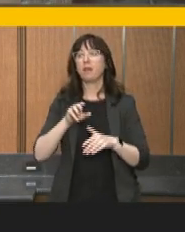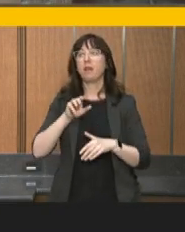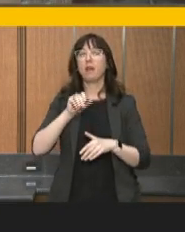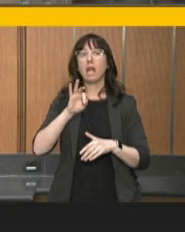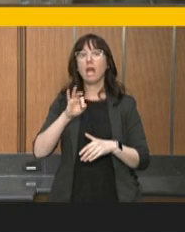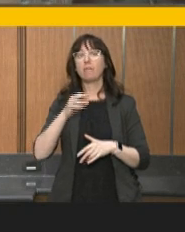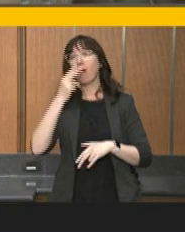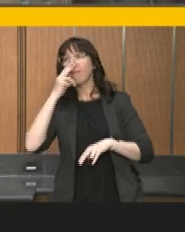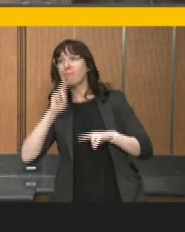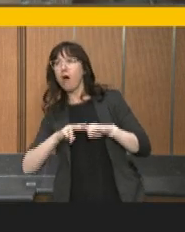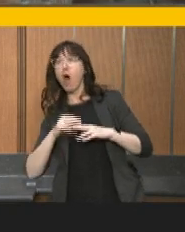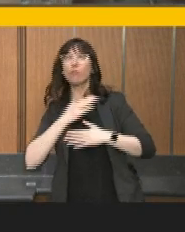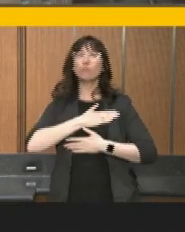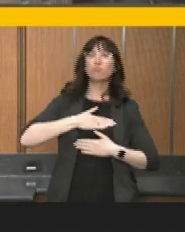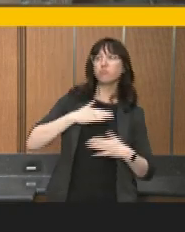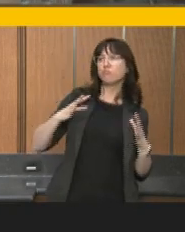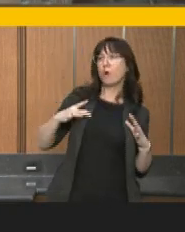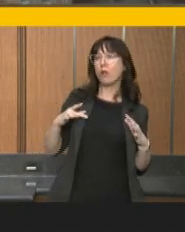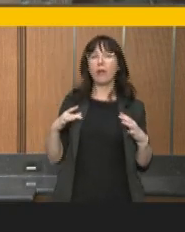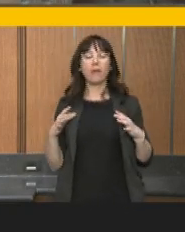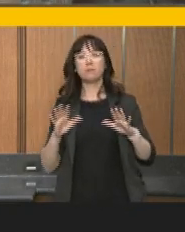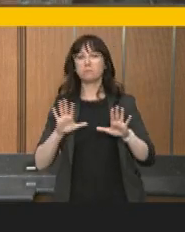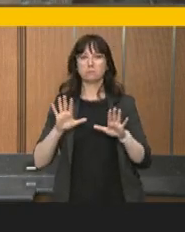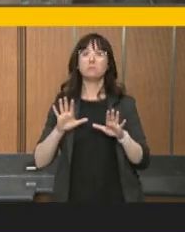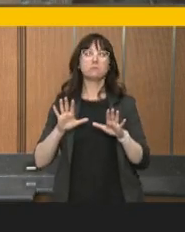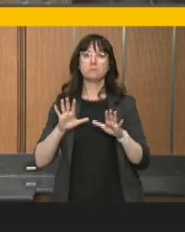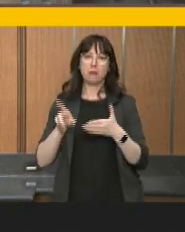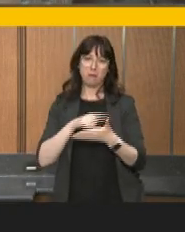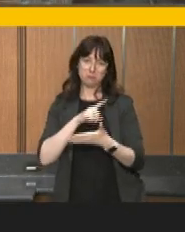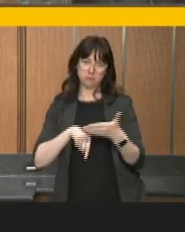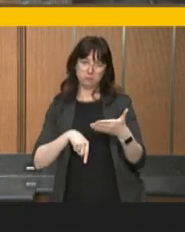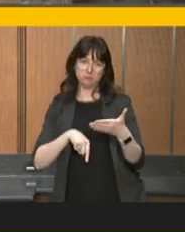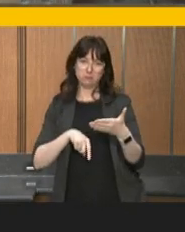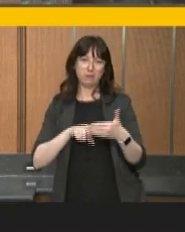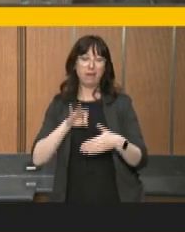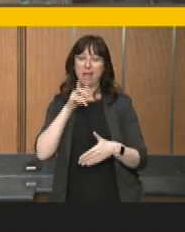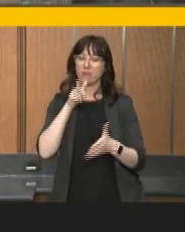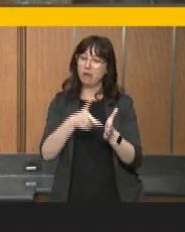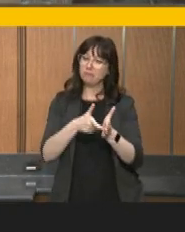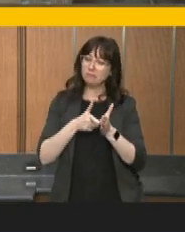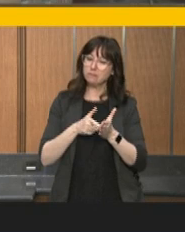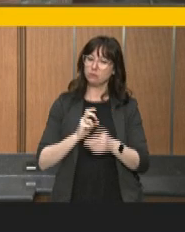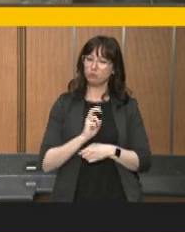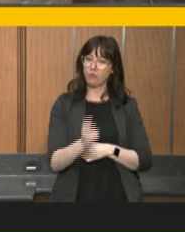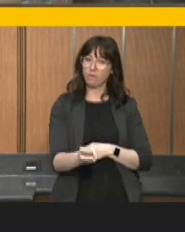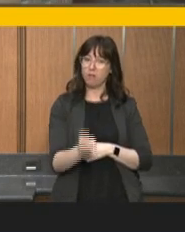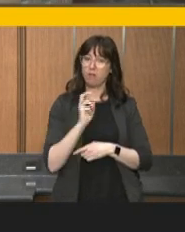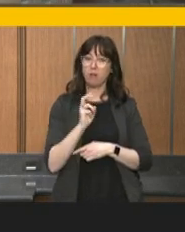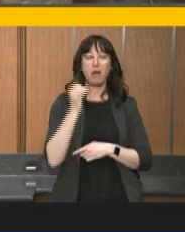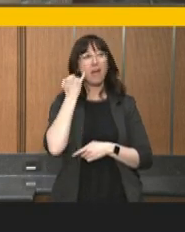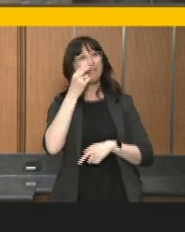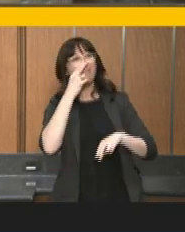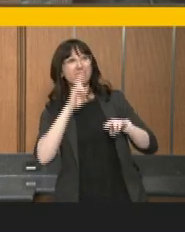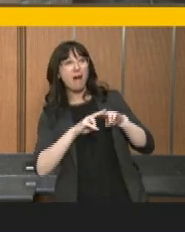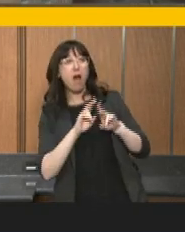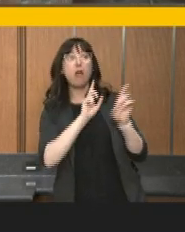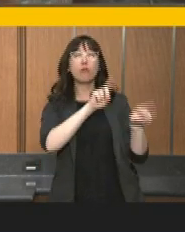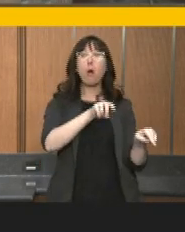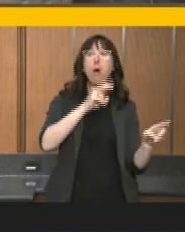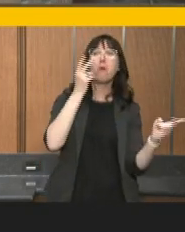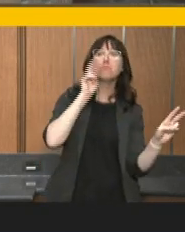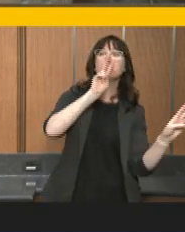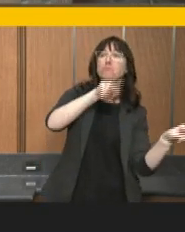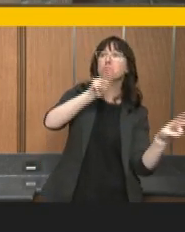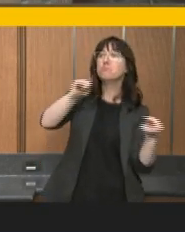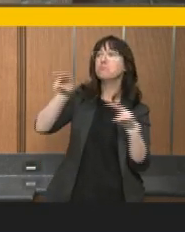discretionary travel shouldn't happen. If your trip is not essential, if it's for tourism or recreation, just don't